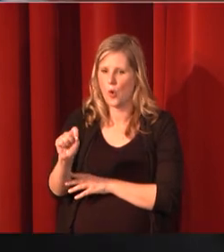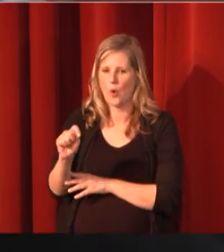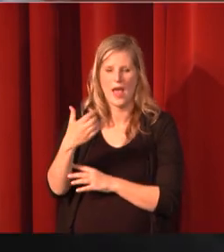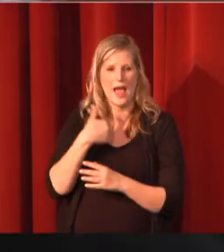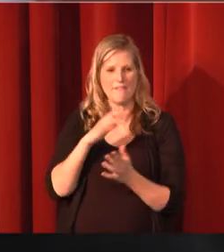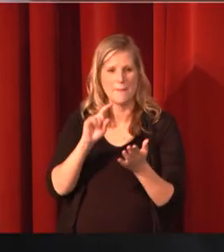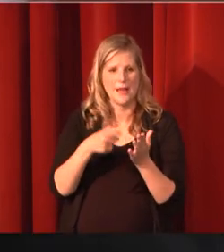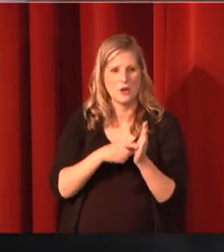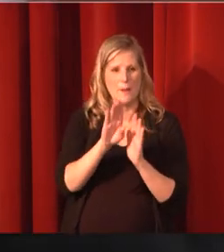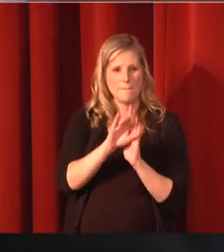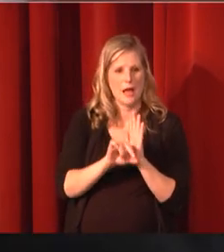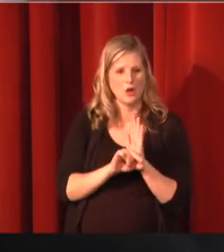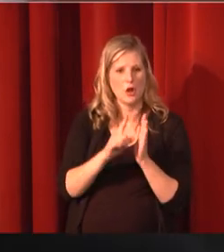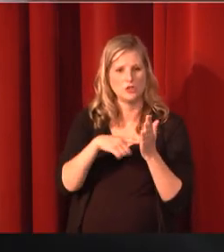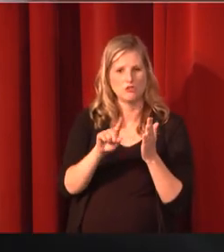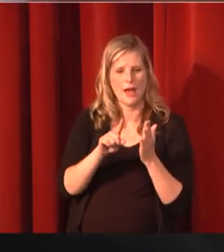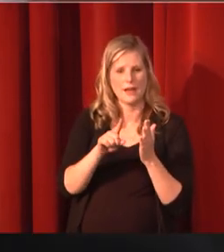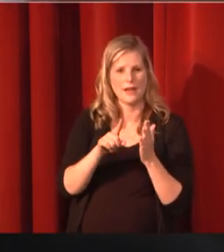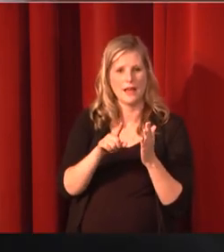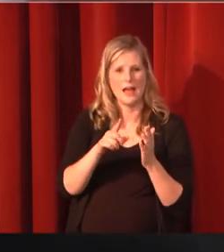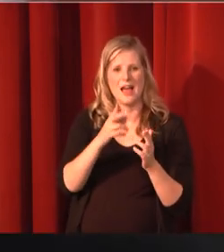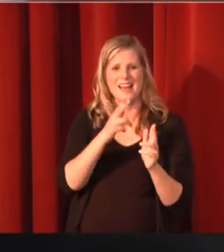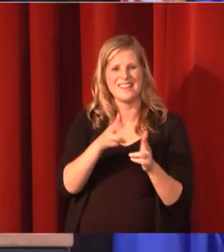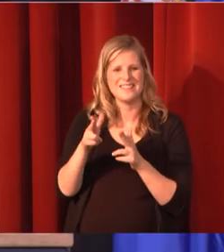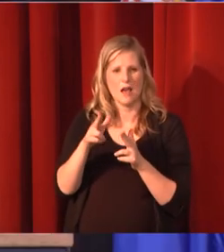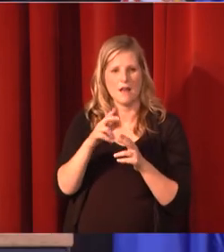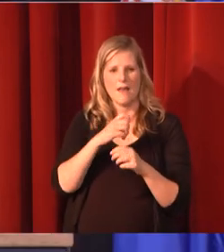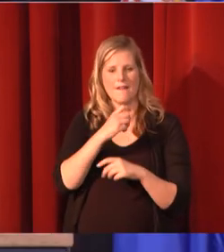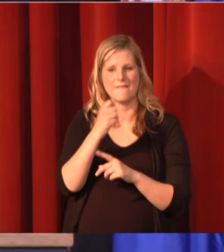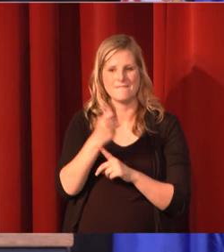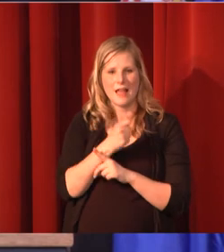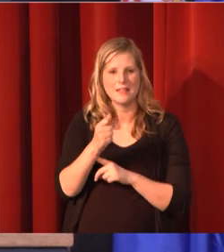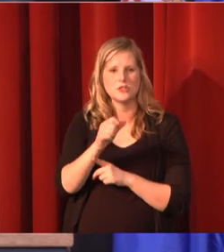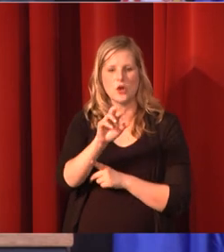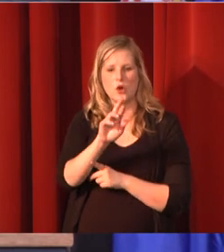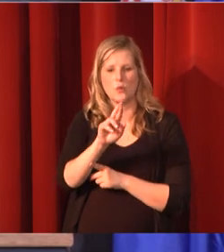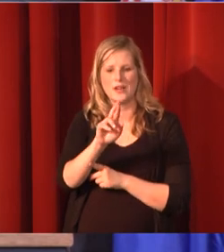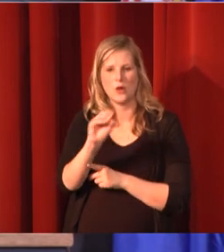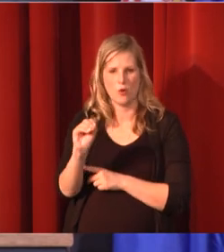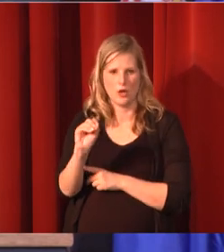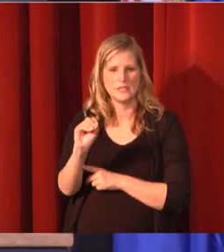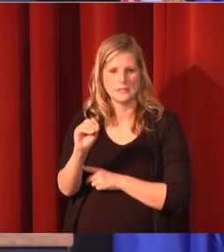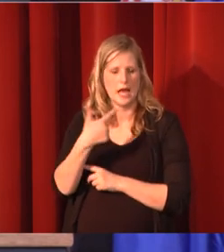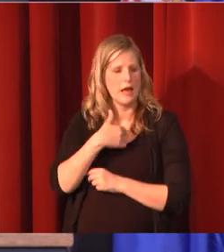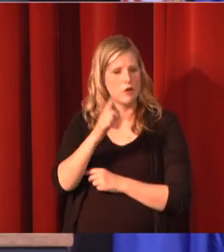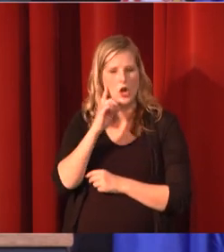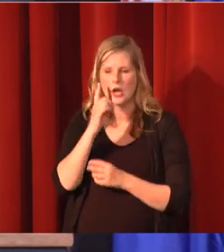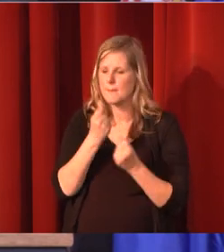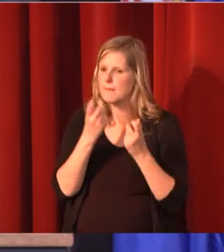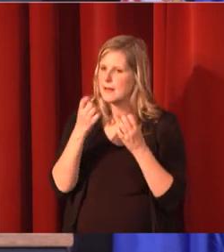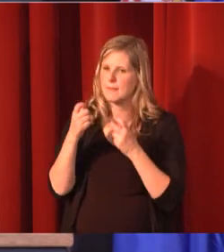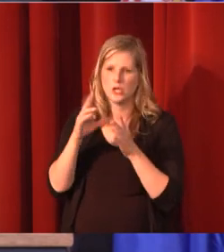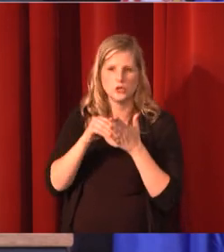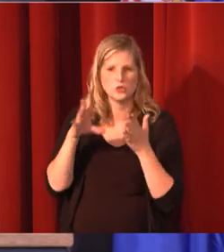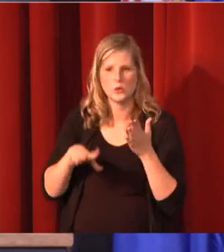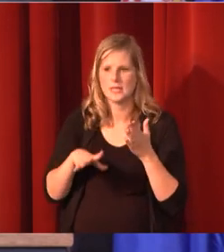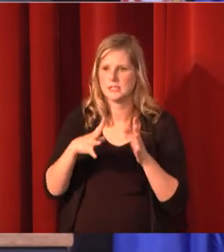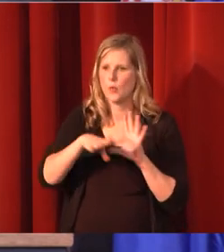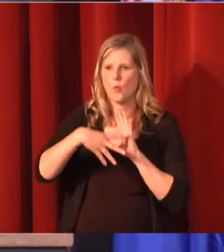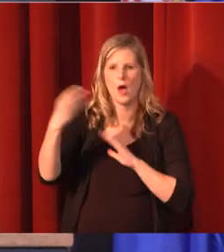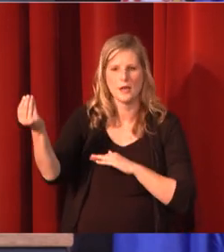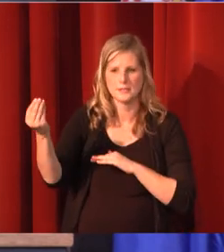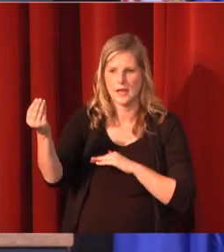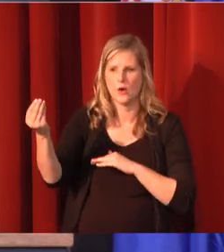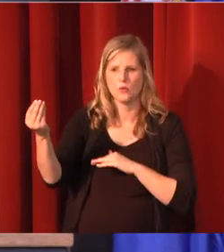background checks and gun violence restraining orders in not and I heard it loud and clear from the hundreds of students who walked out at